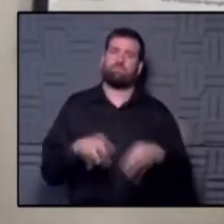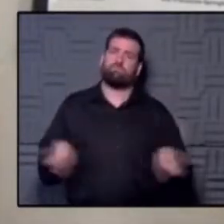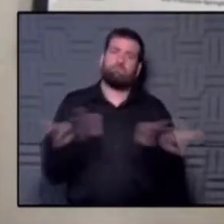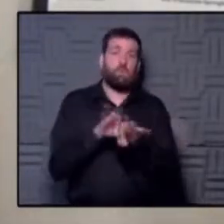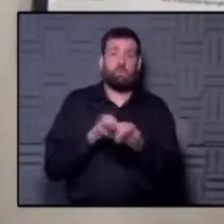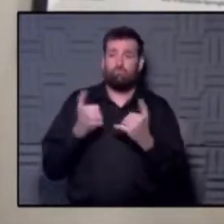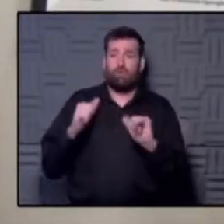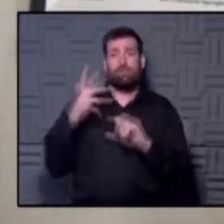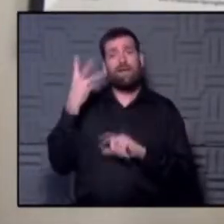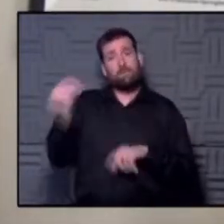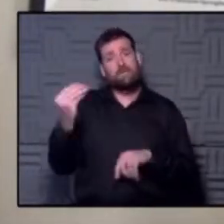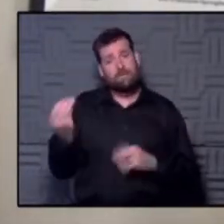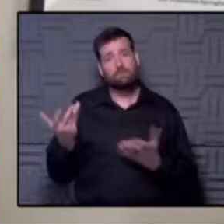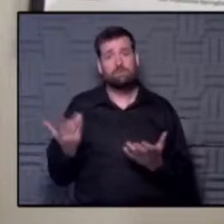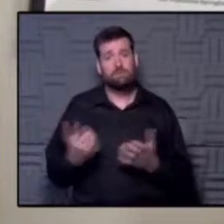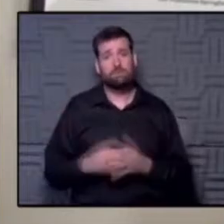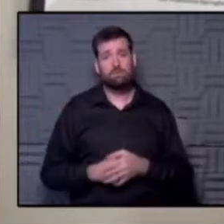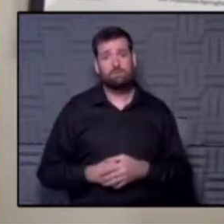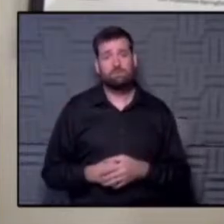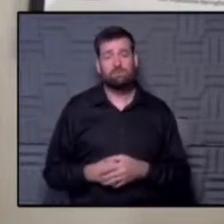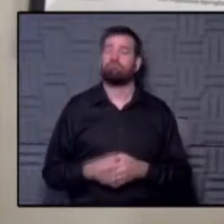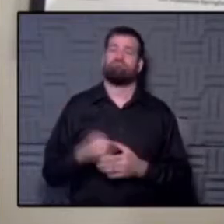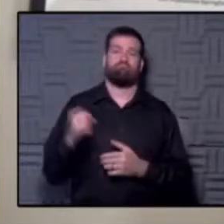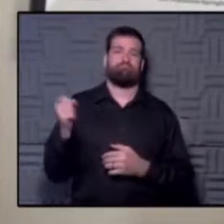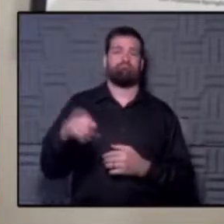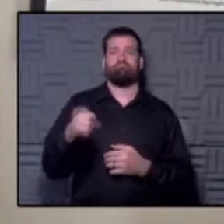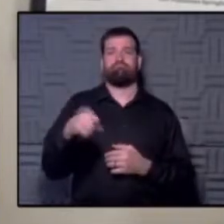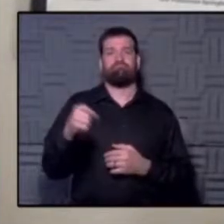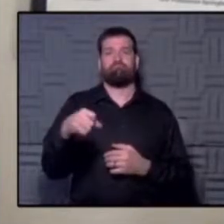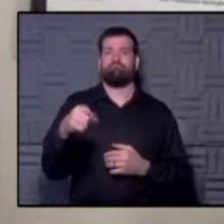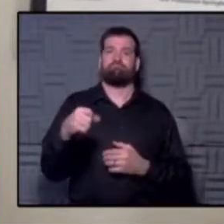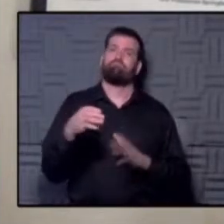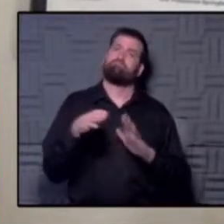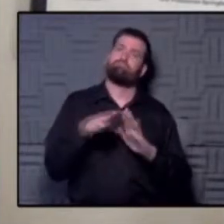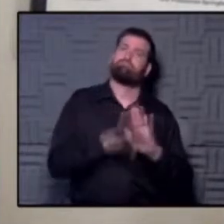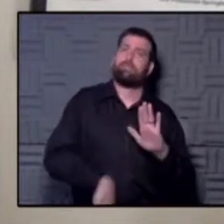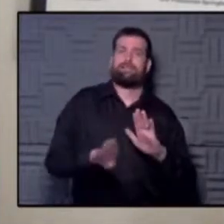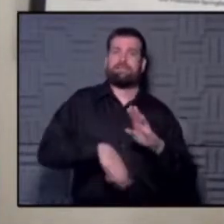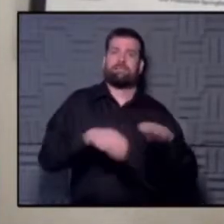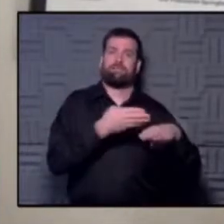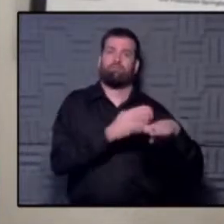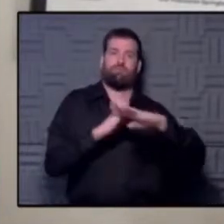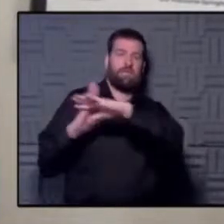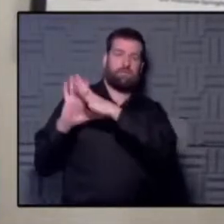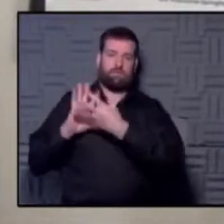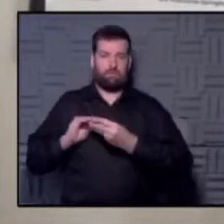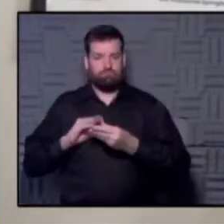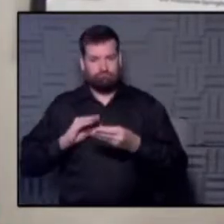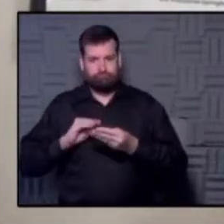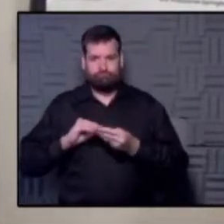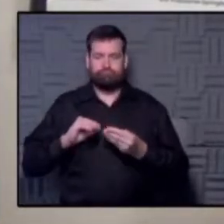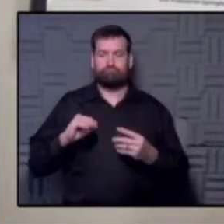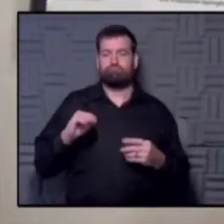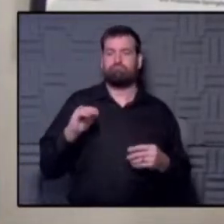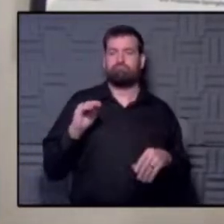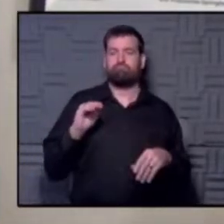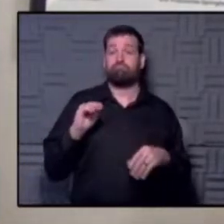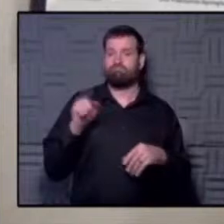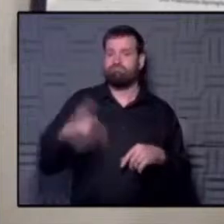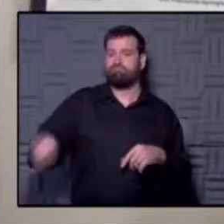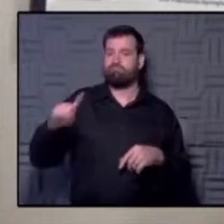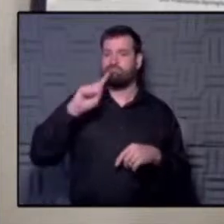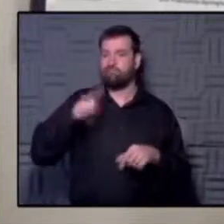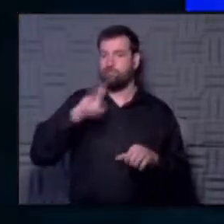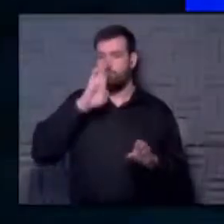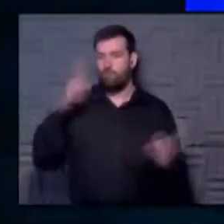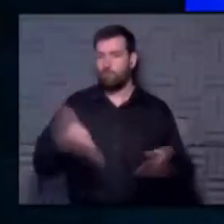be outside. So, yeah, it's kind of basic prevention messages that the folks need to